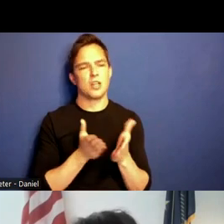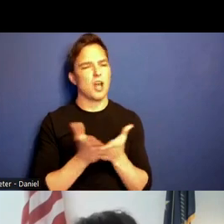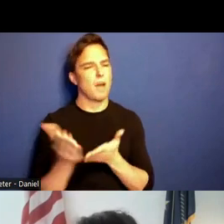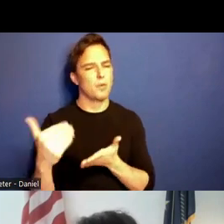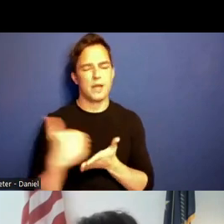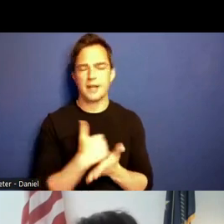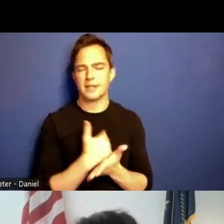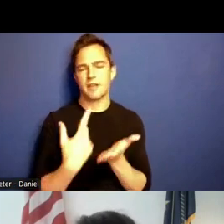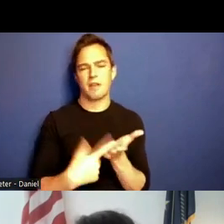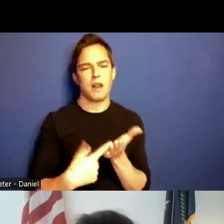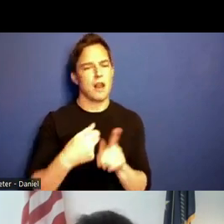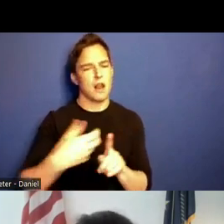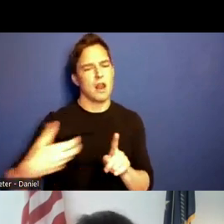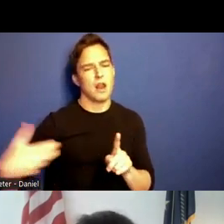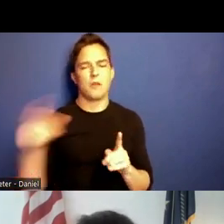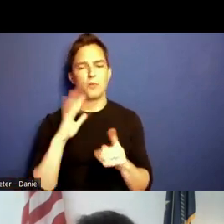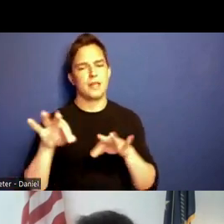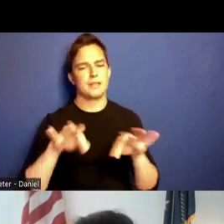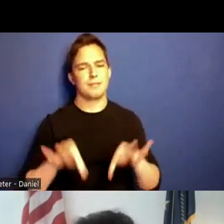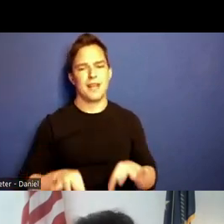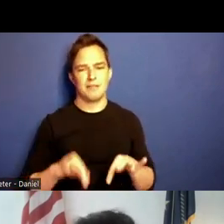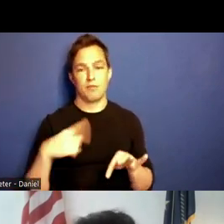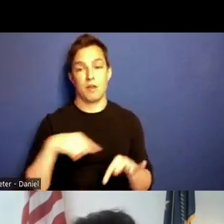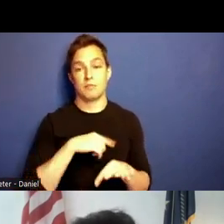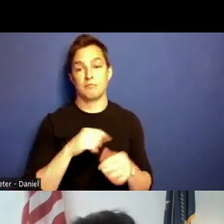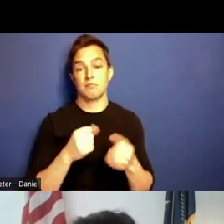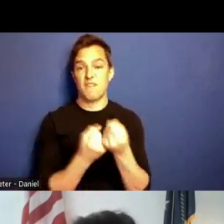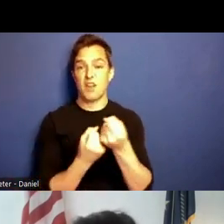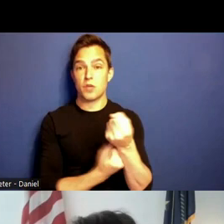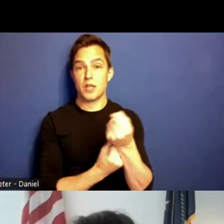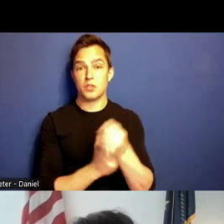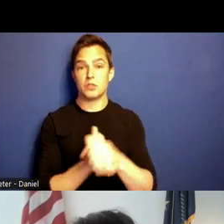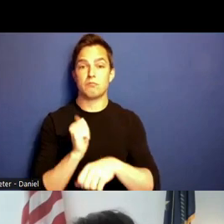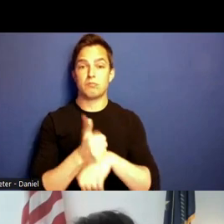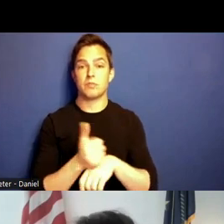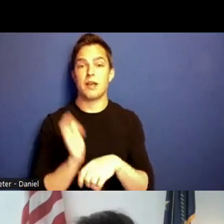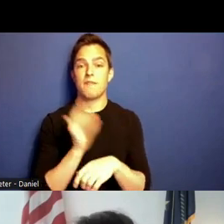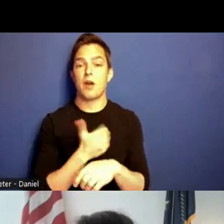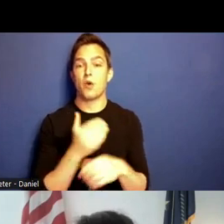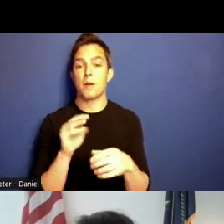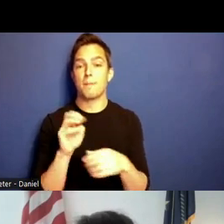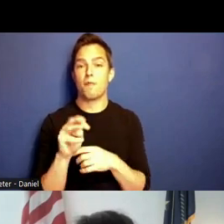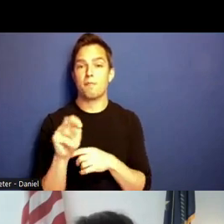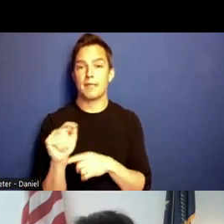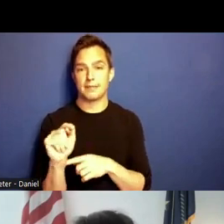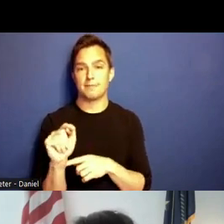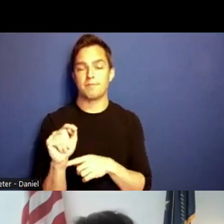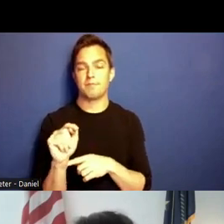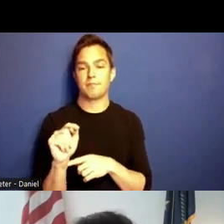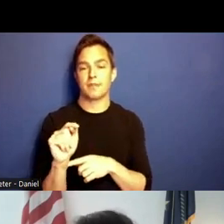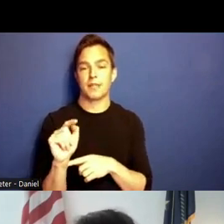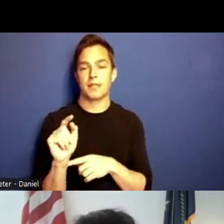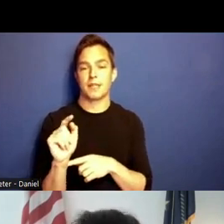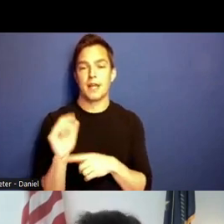and really explained to us about the foundation of our movement and our present